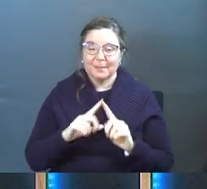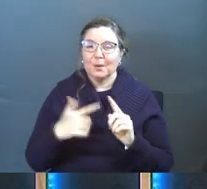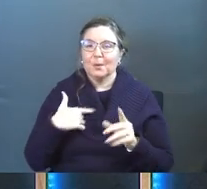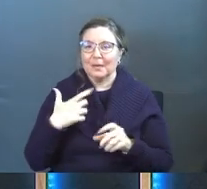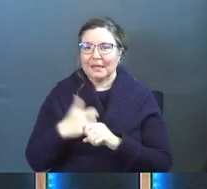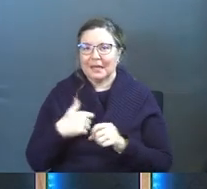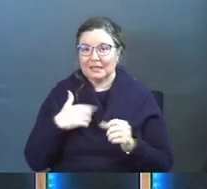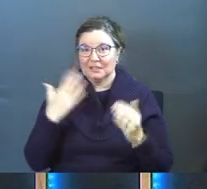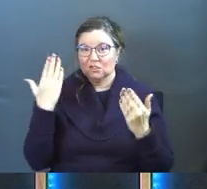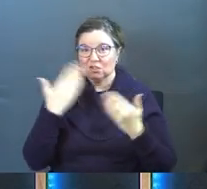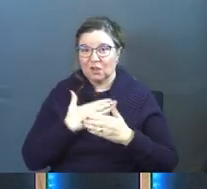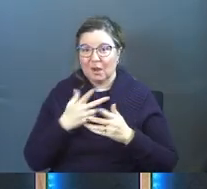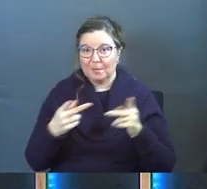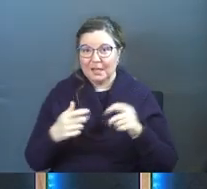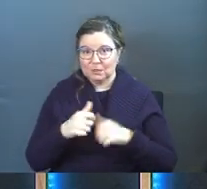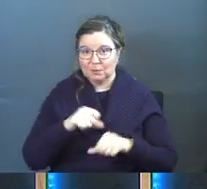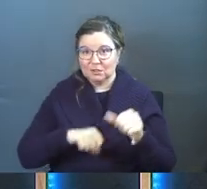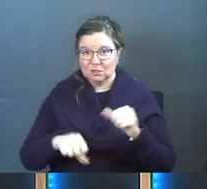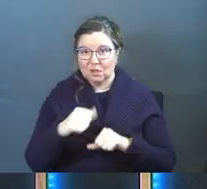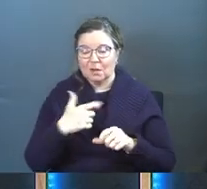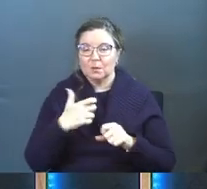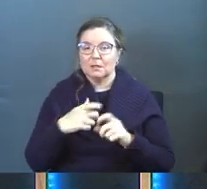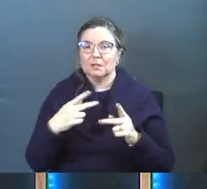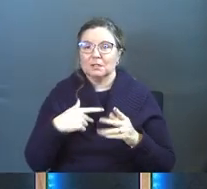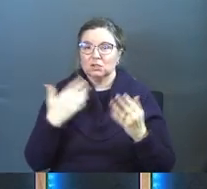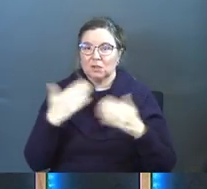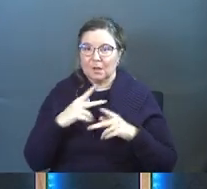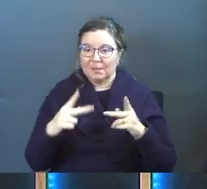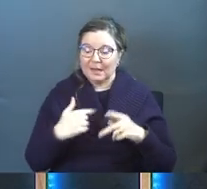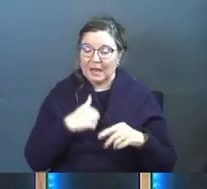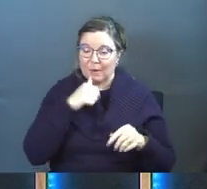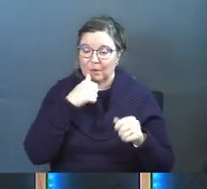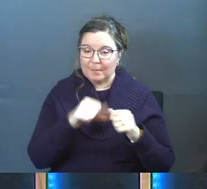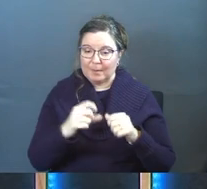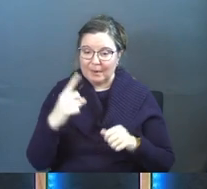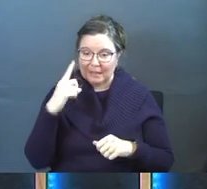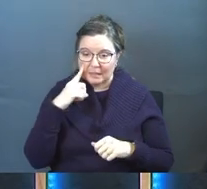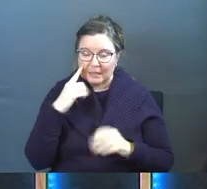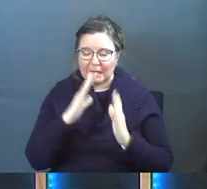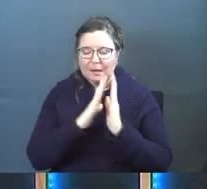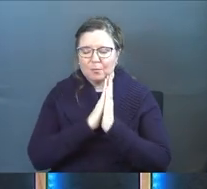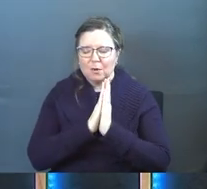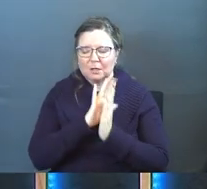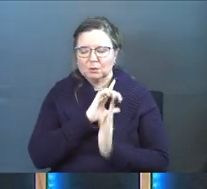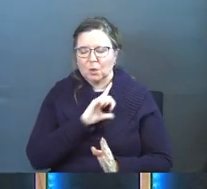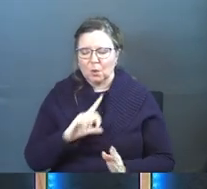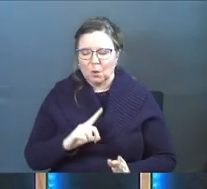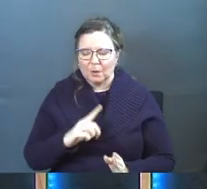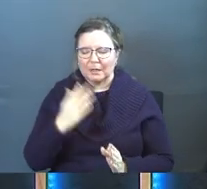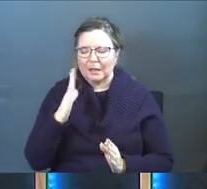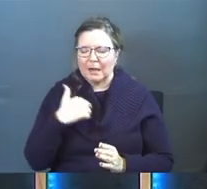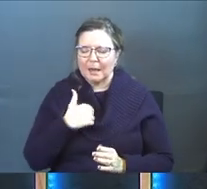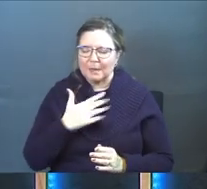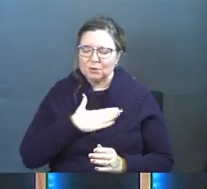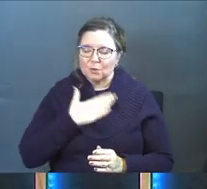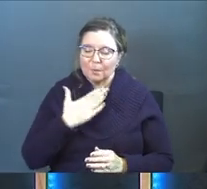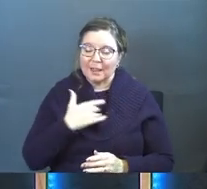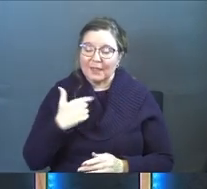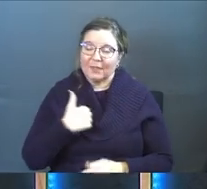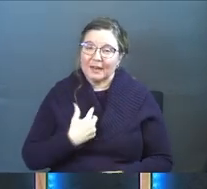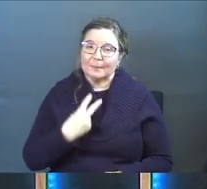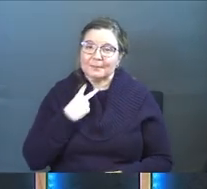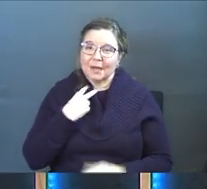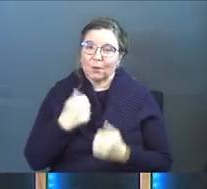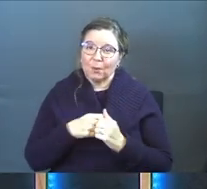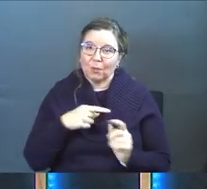But we got into this dark place with each other, and we got into this dark place, and I remember thinking and praying to the Lord, God, I'm so glad that I'm